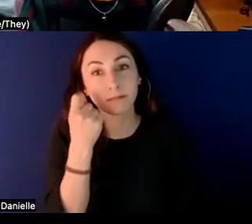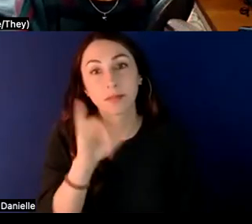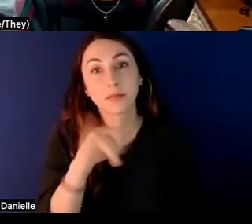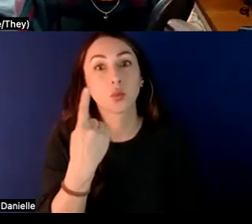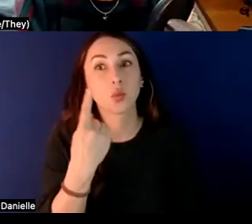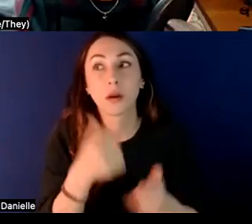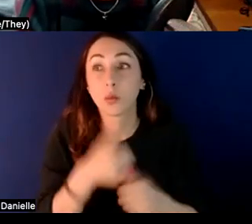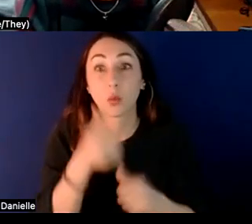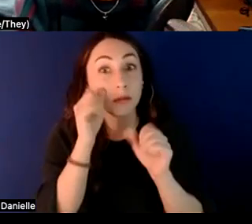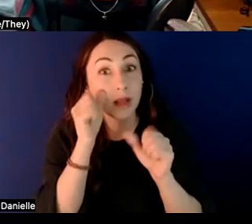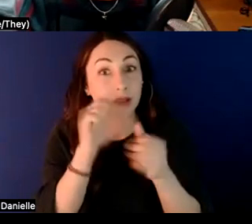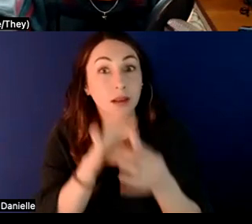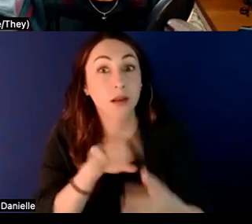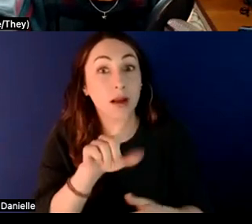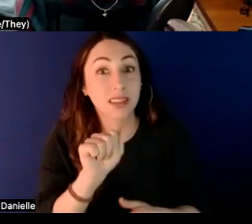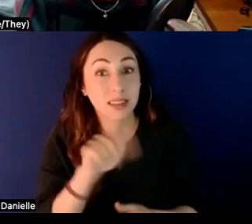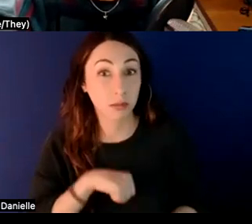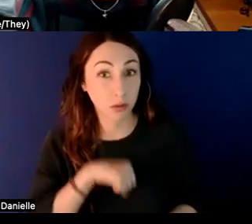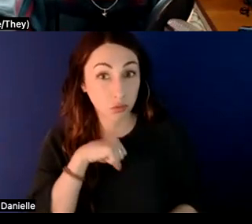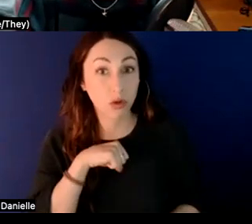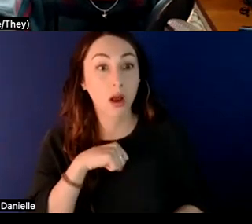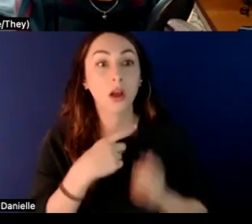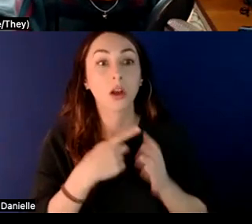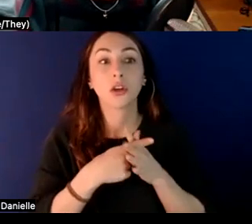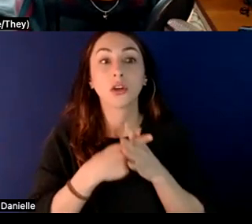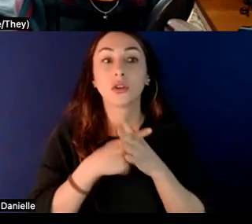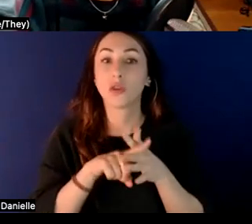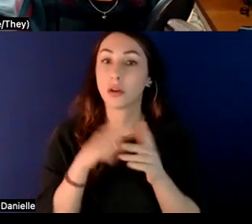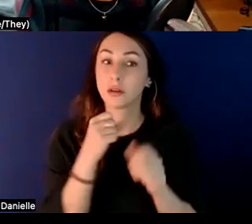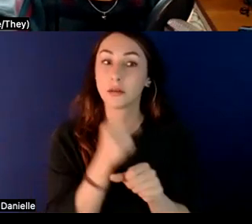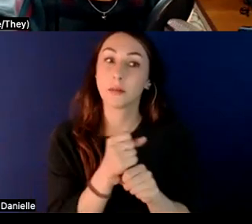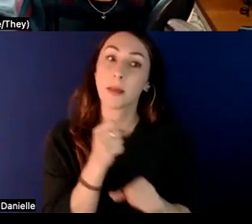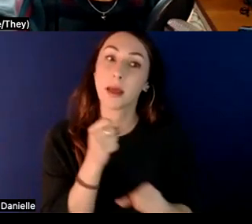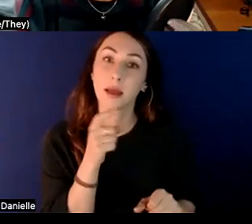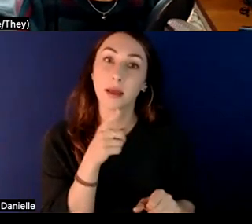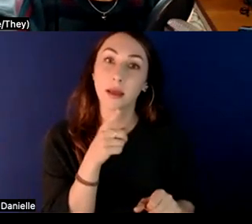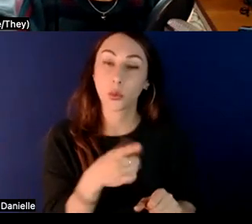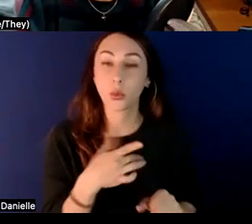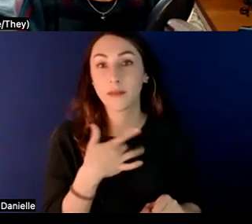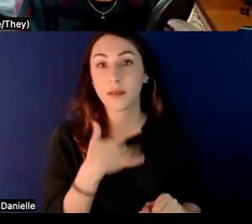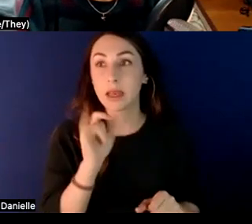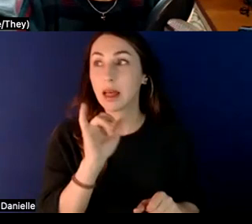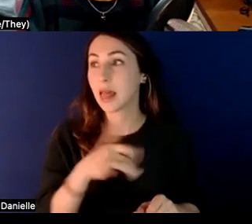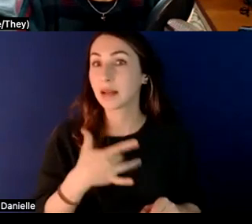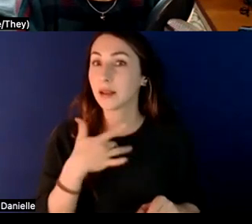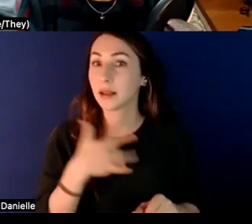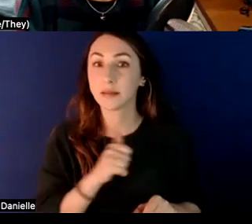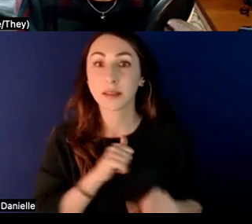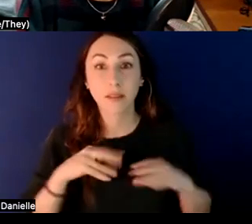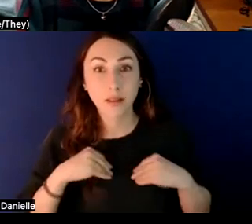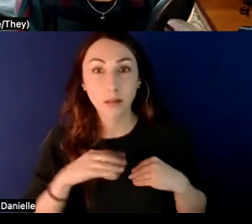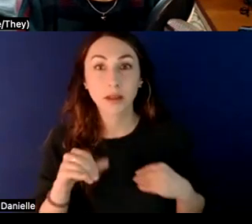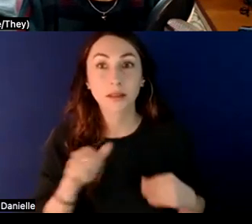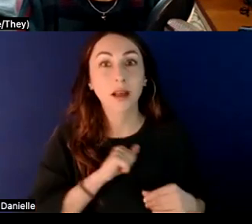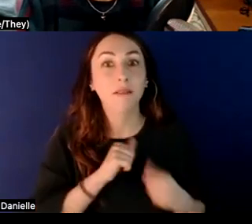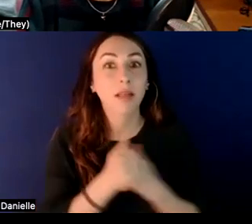about disability pride, because it starts to make you feel that sense of self-acceptance and self-love, to know you